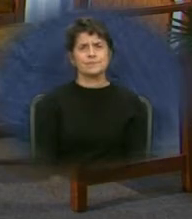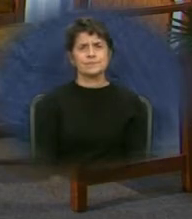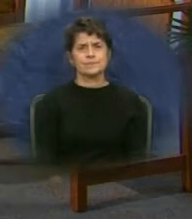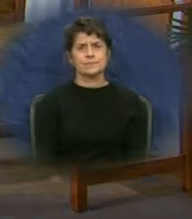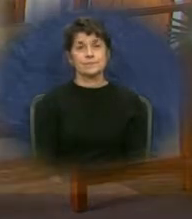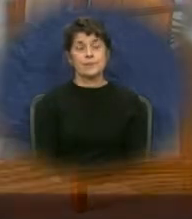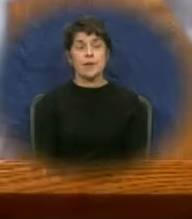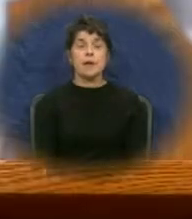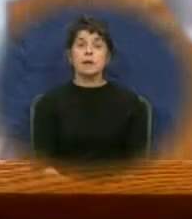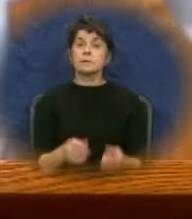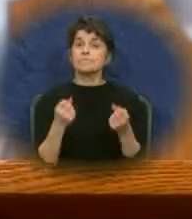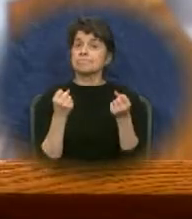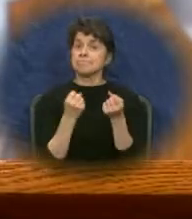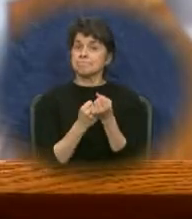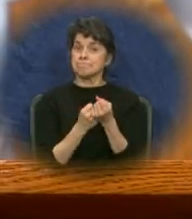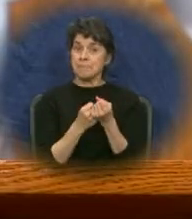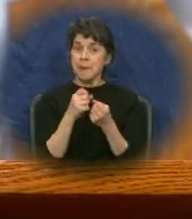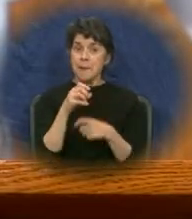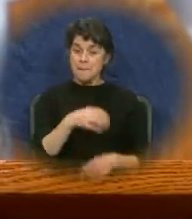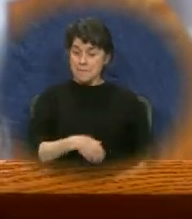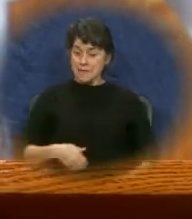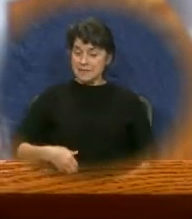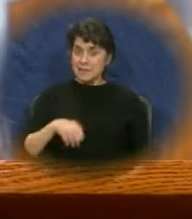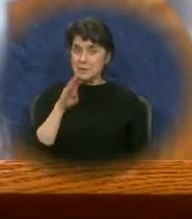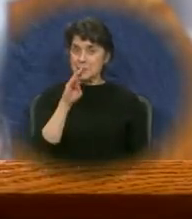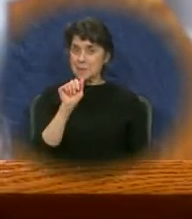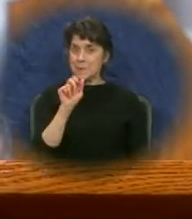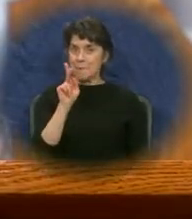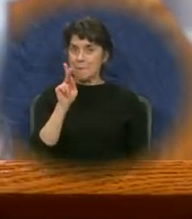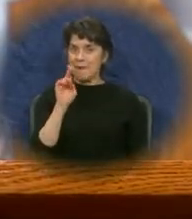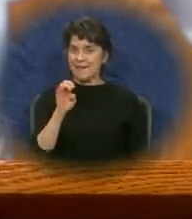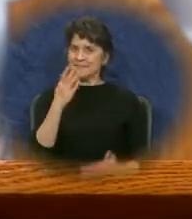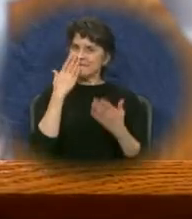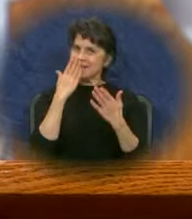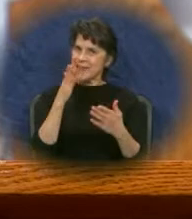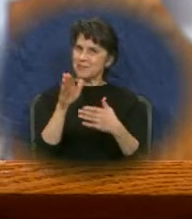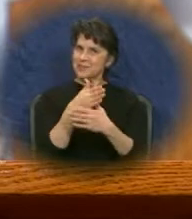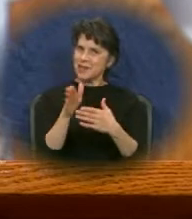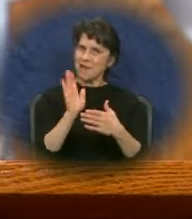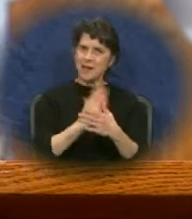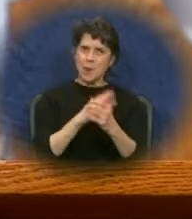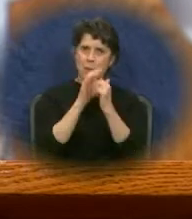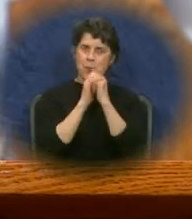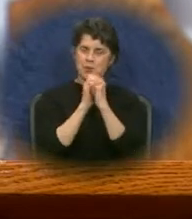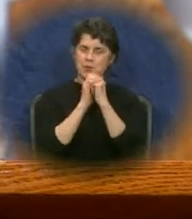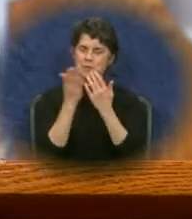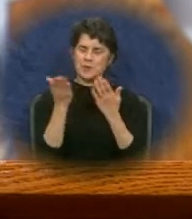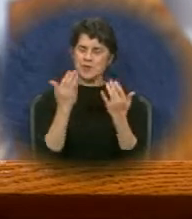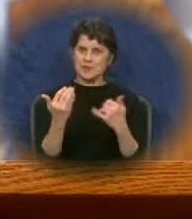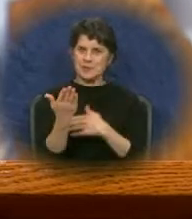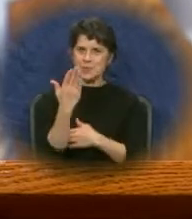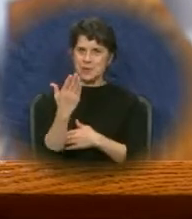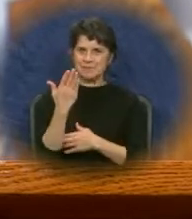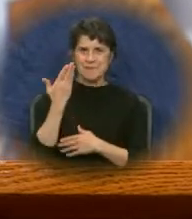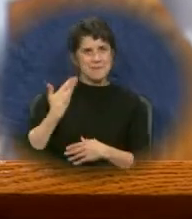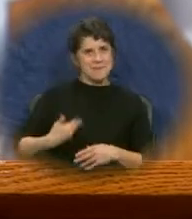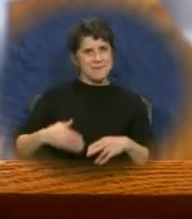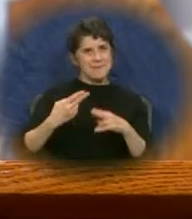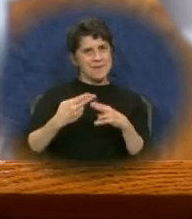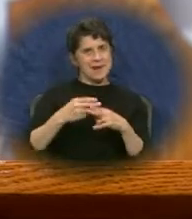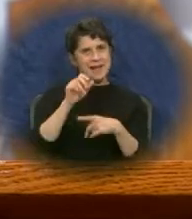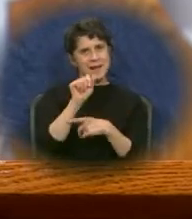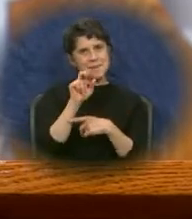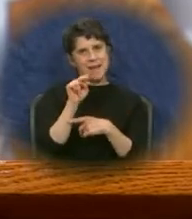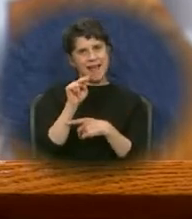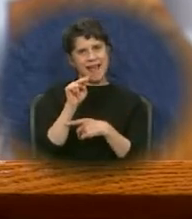On behalf of Monsignor Larry Bakke, thank you for sharing in our worship service this morning. I am Ann Maastricht of St. Albert the